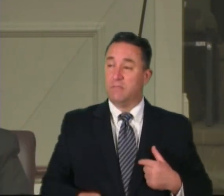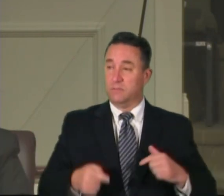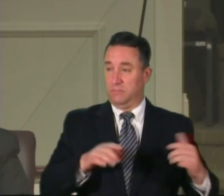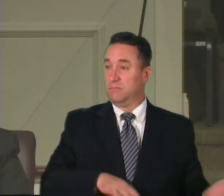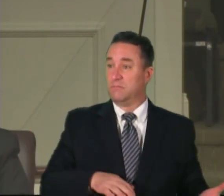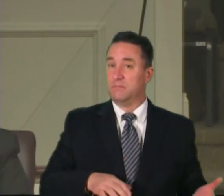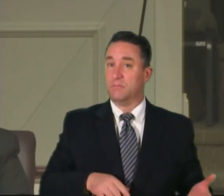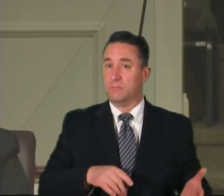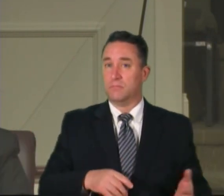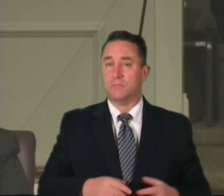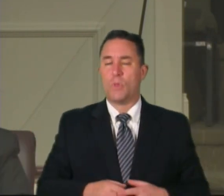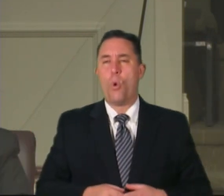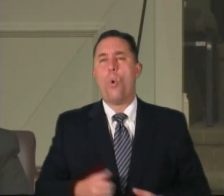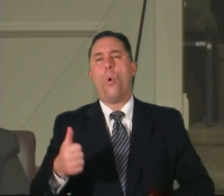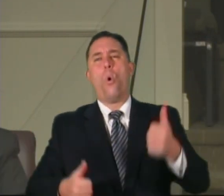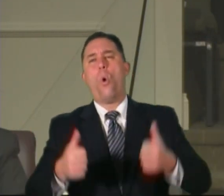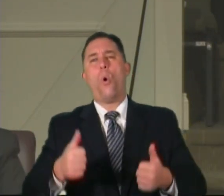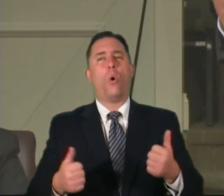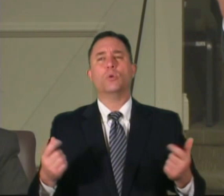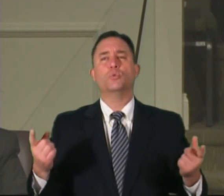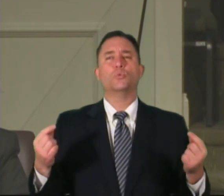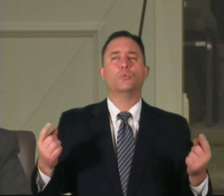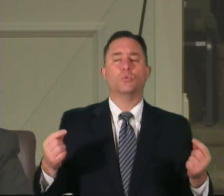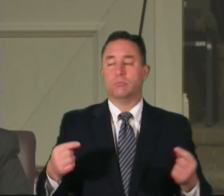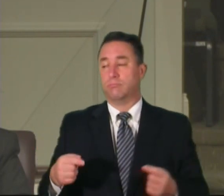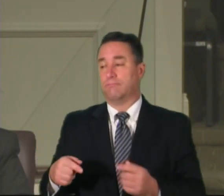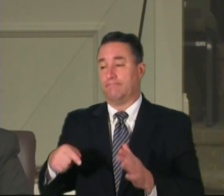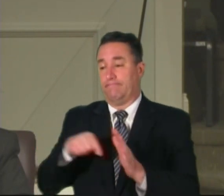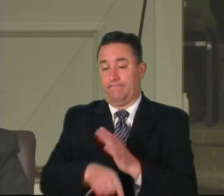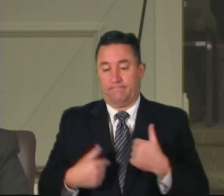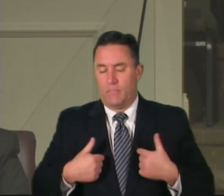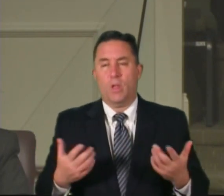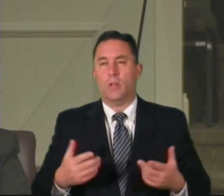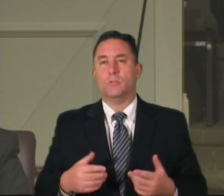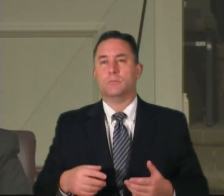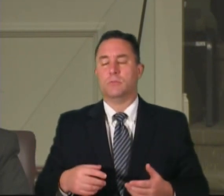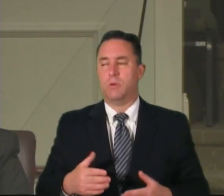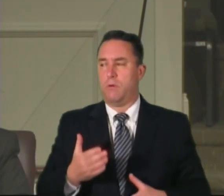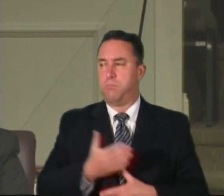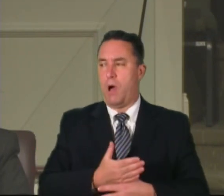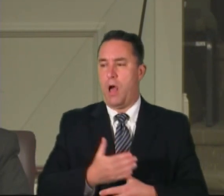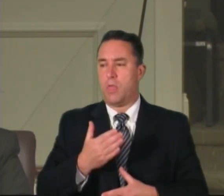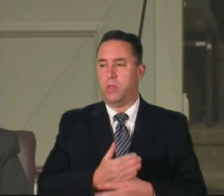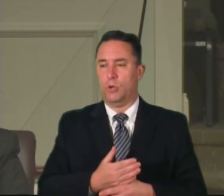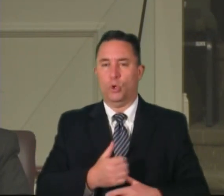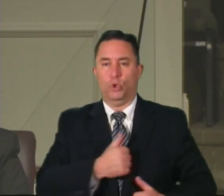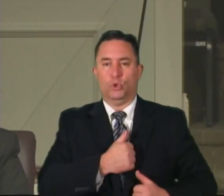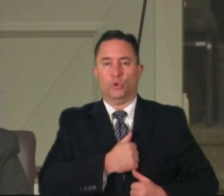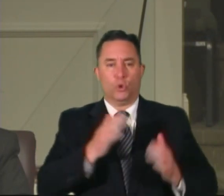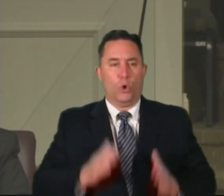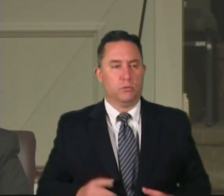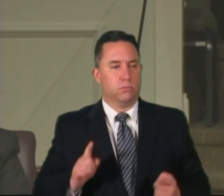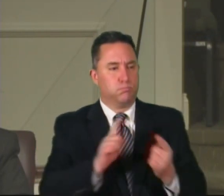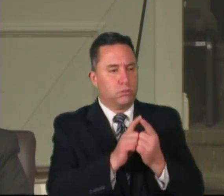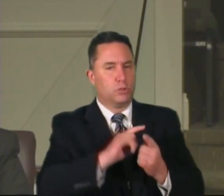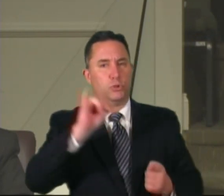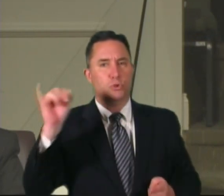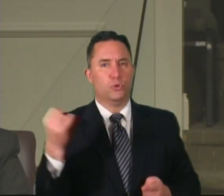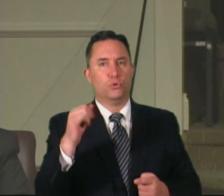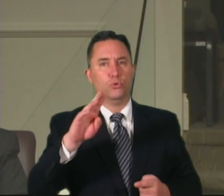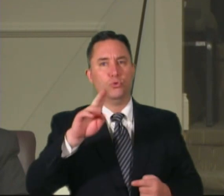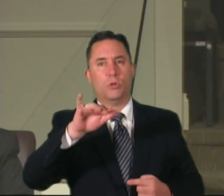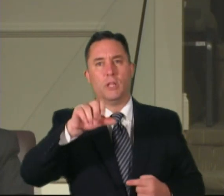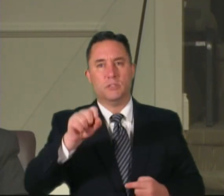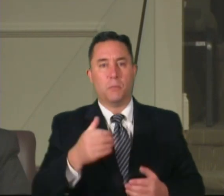that. And or they would kill them. So that was a bother for them. So the soldiers came to Julius before